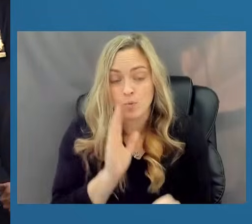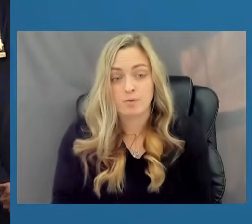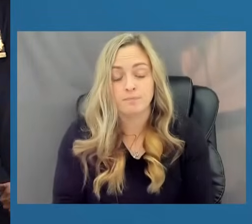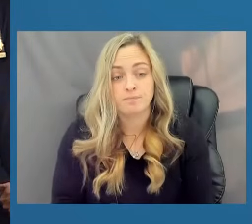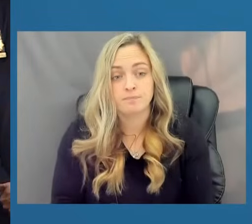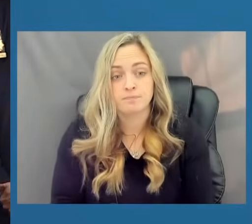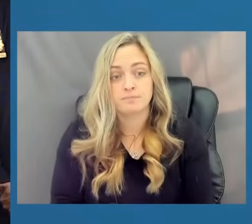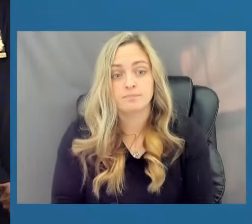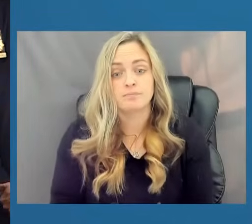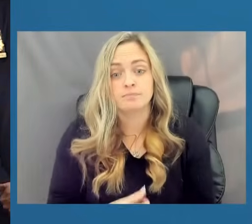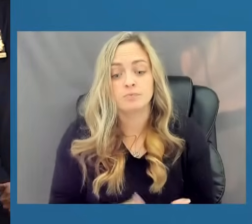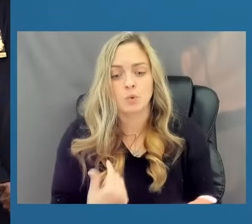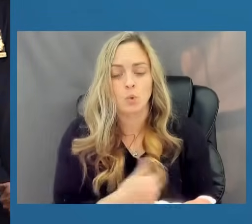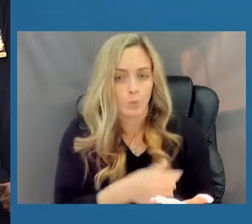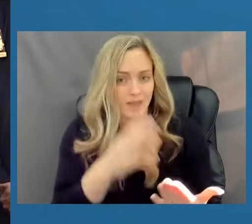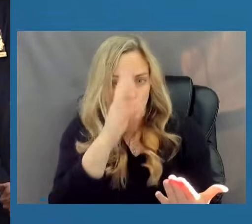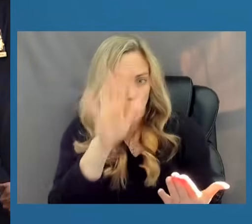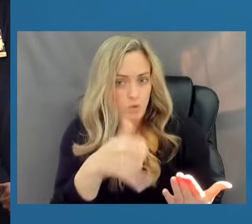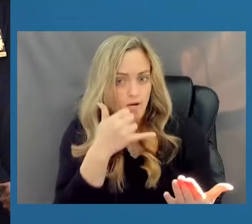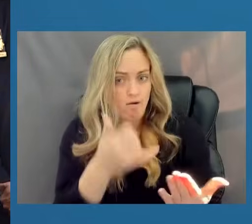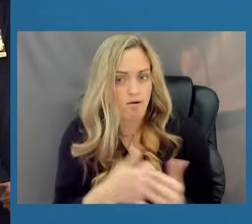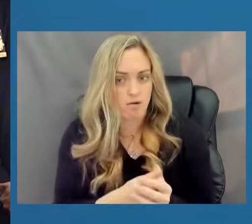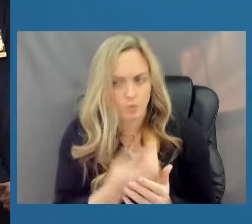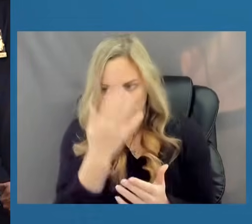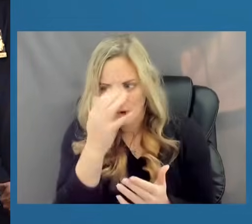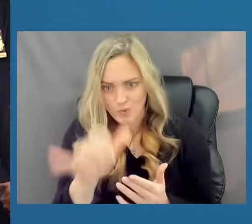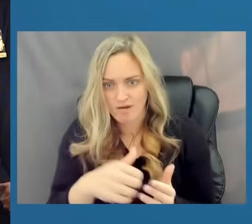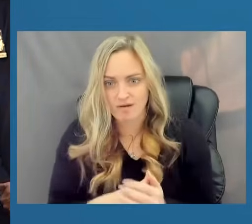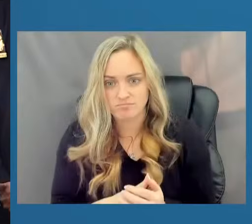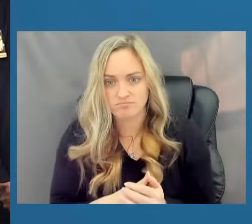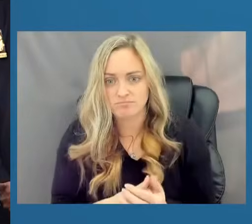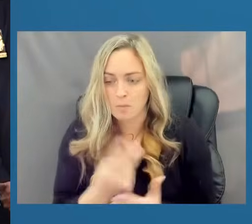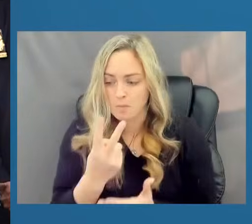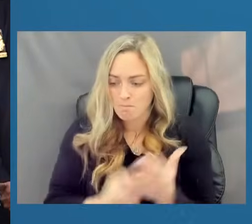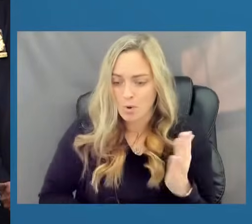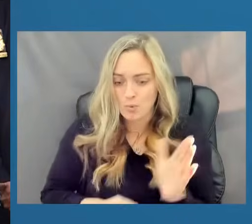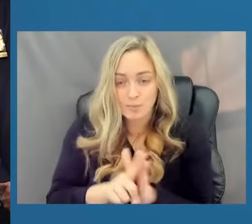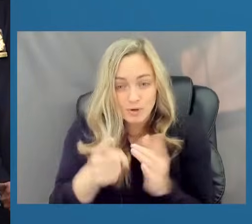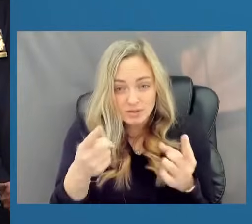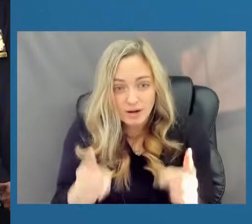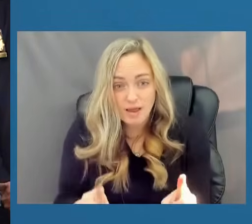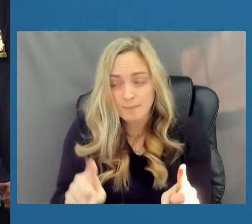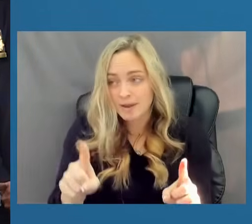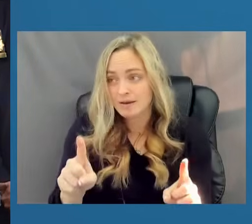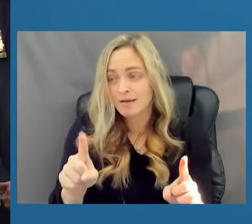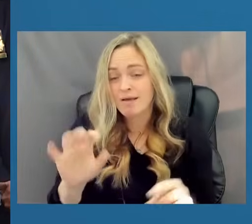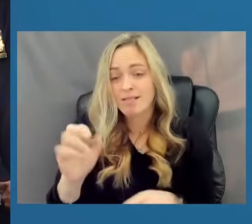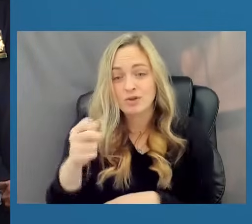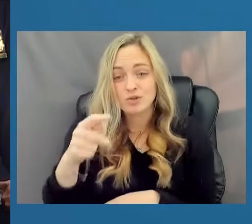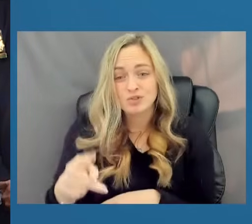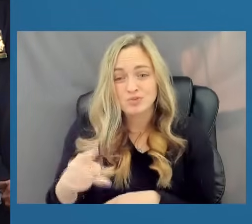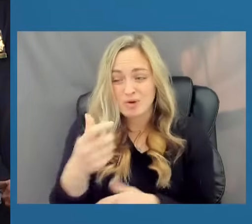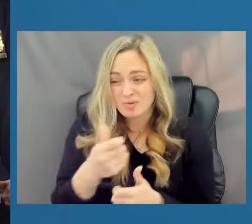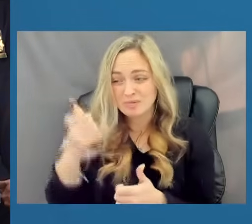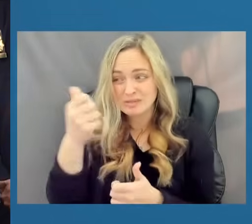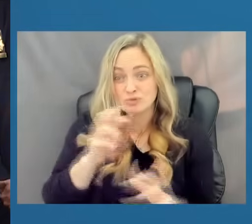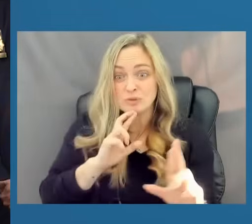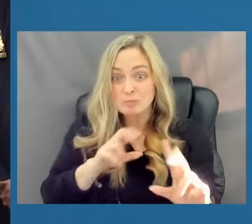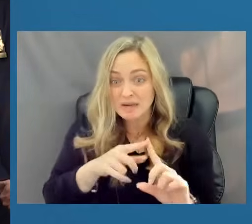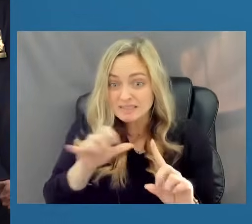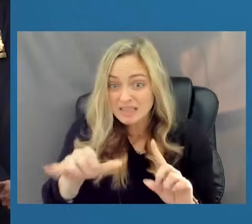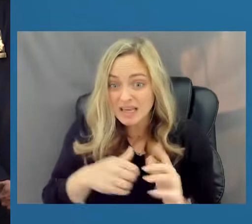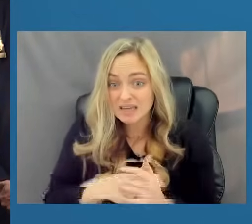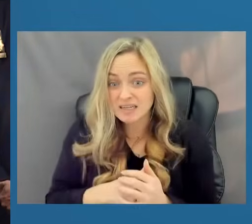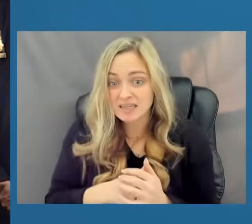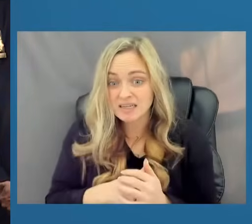heeded that call. And both the Minneapolis murders and the Trump administration's response to those murders has